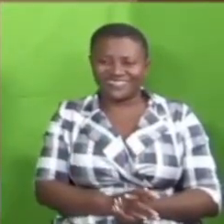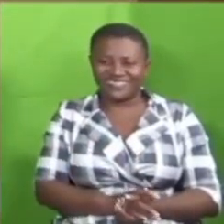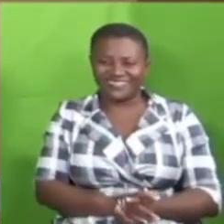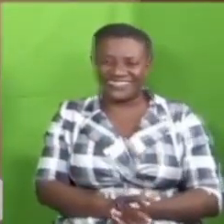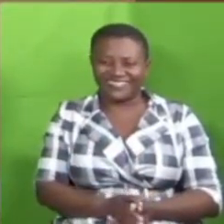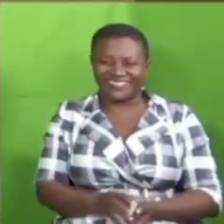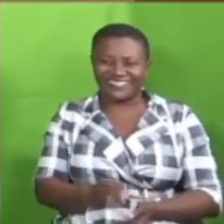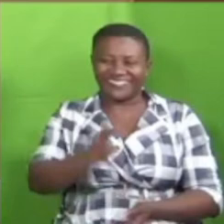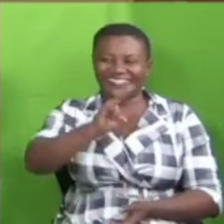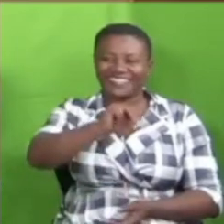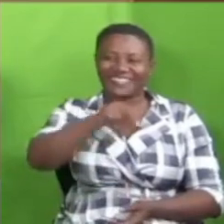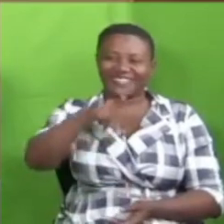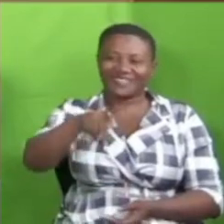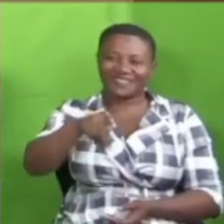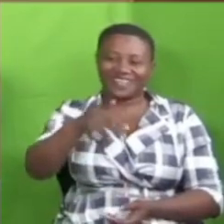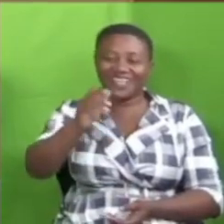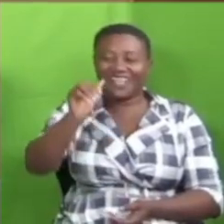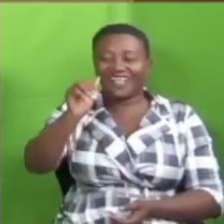The Speaker,